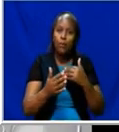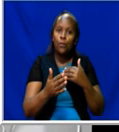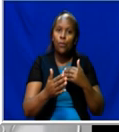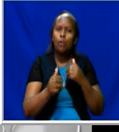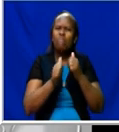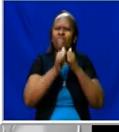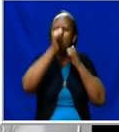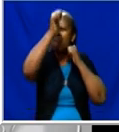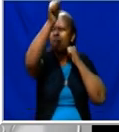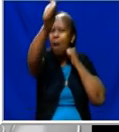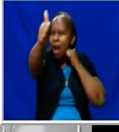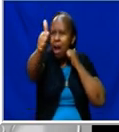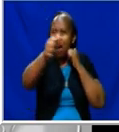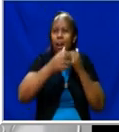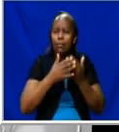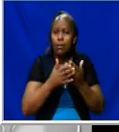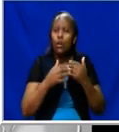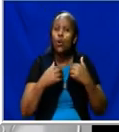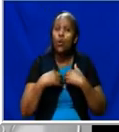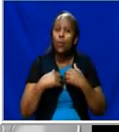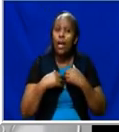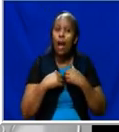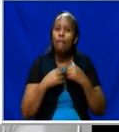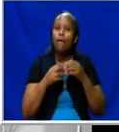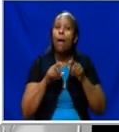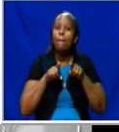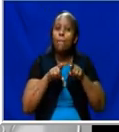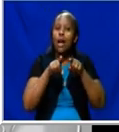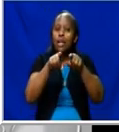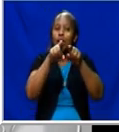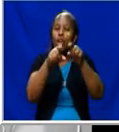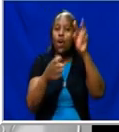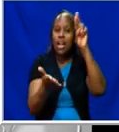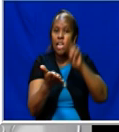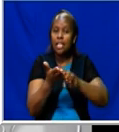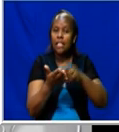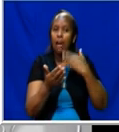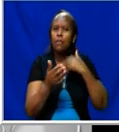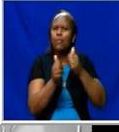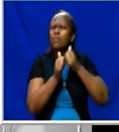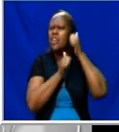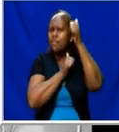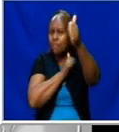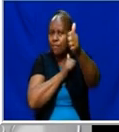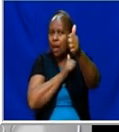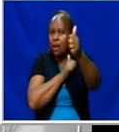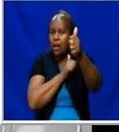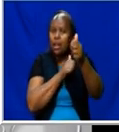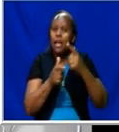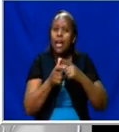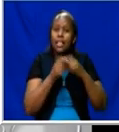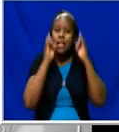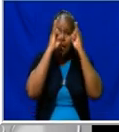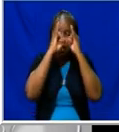infinity. You can see that we have parallel rays that are coming from infinity, and the